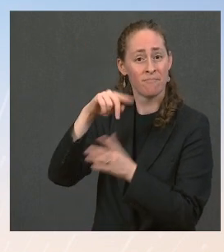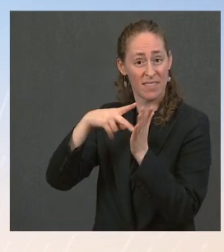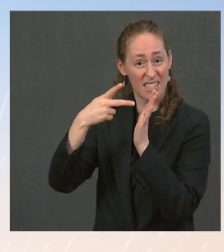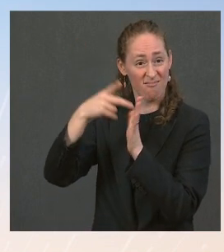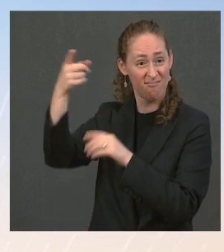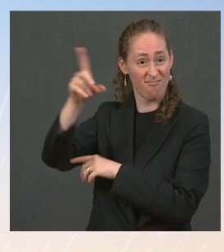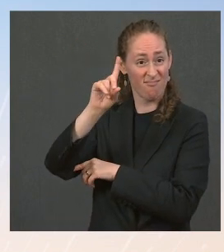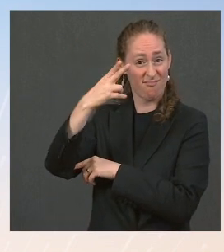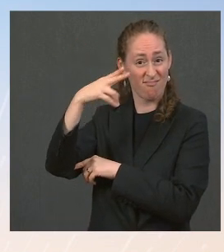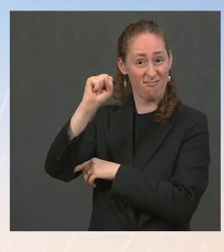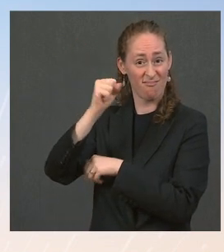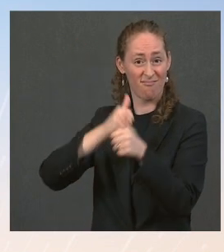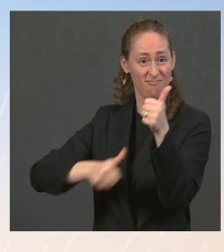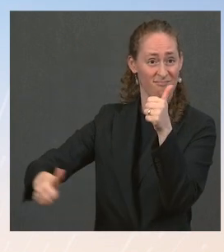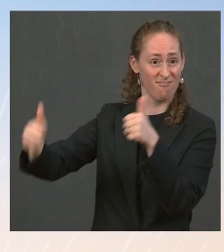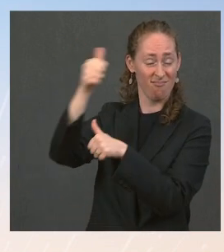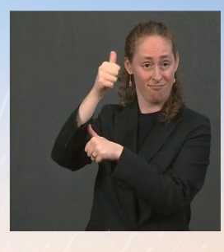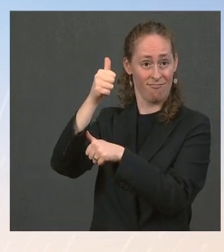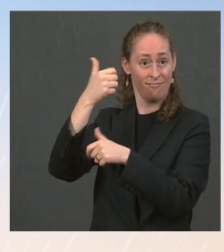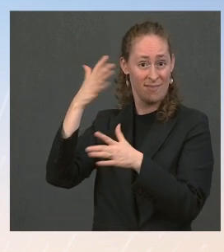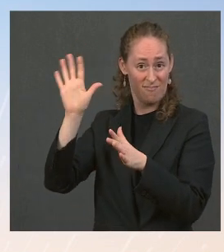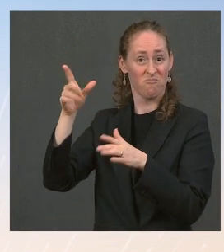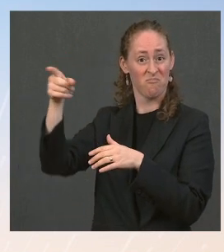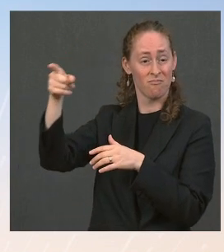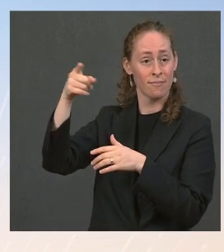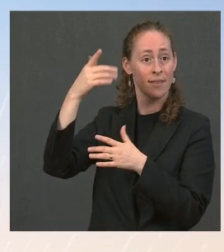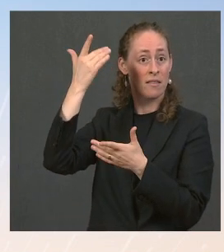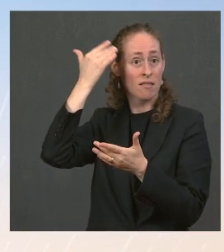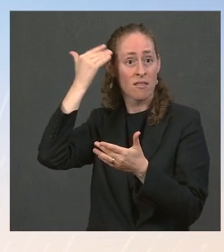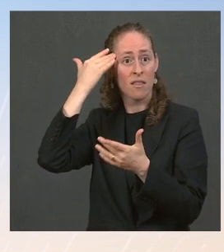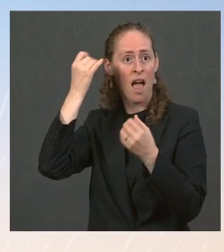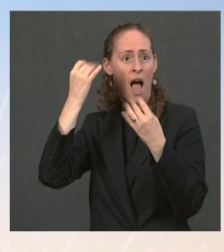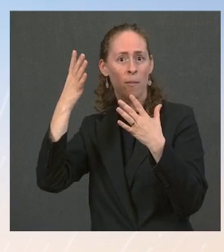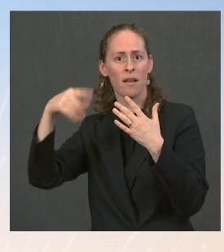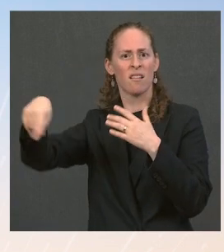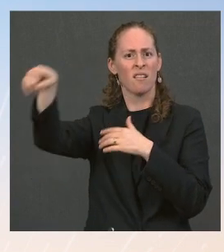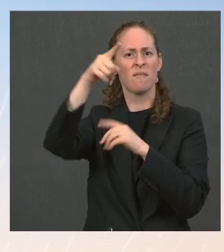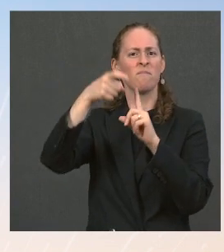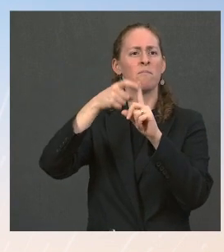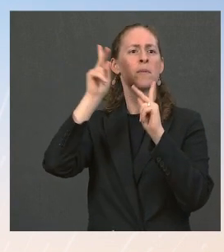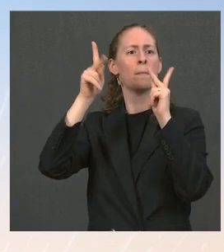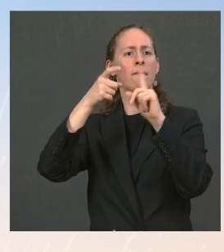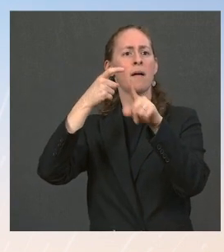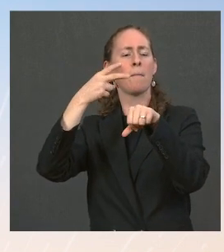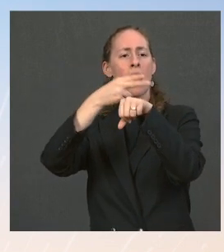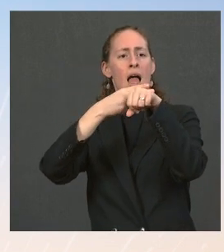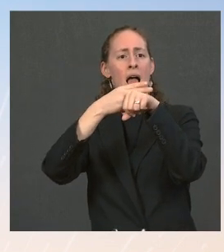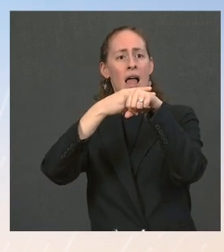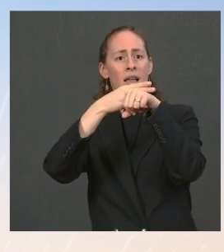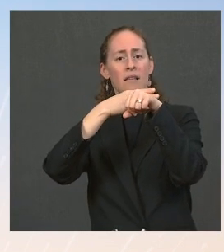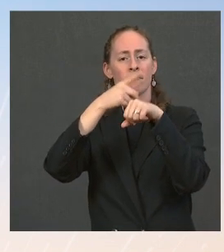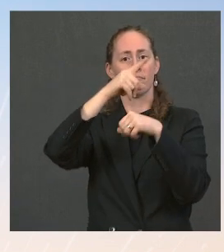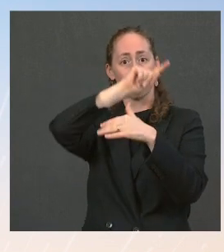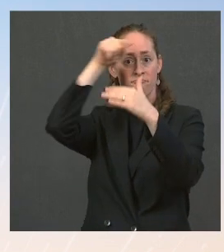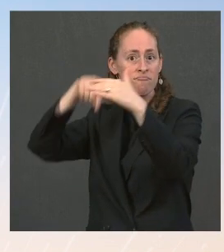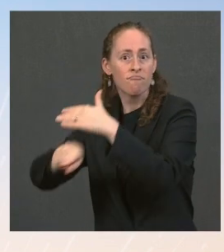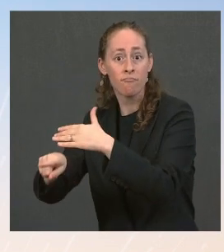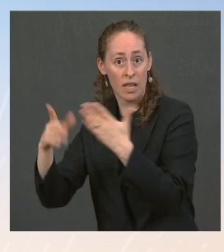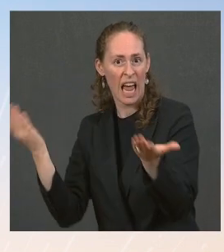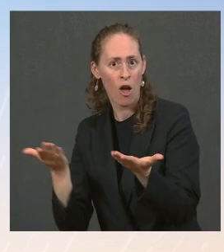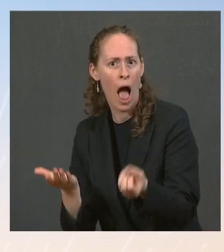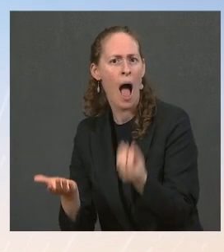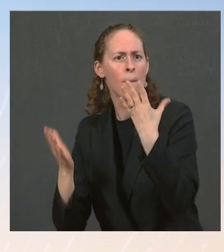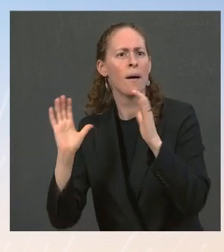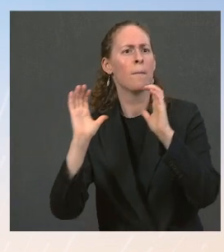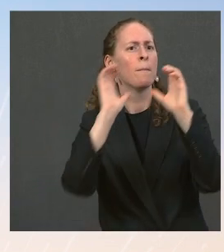the most recent numbers about how many of these Haitians under the bridge have been sent back and how many have been released into the U.S. The DHS chief